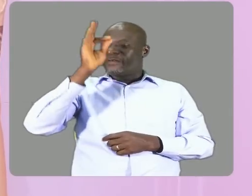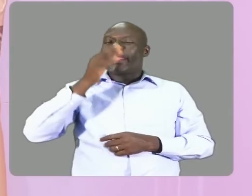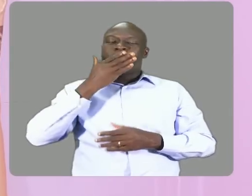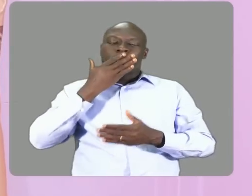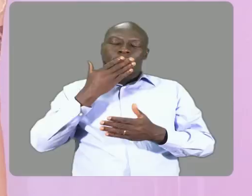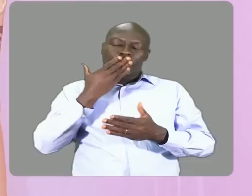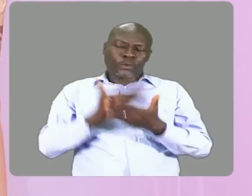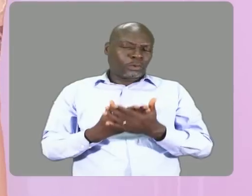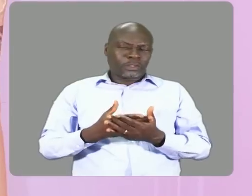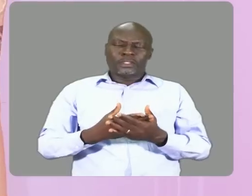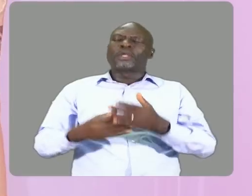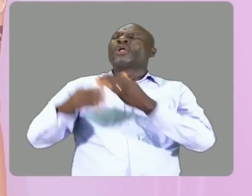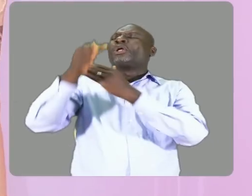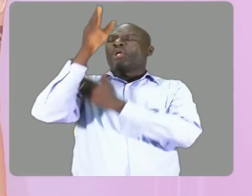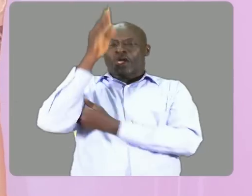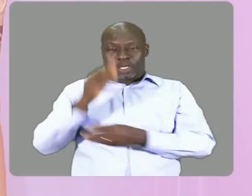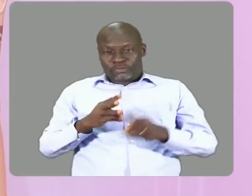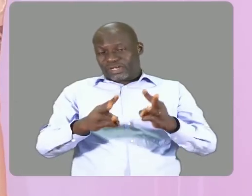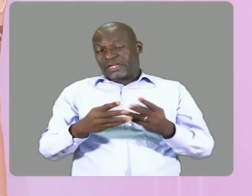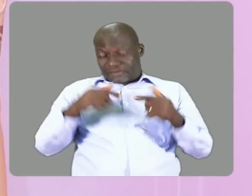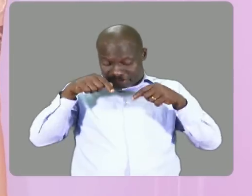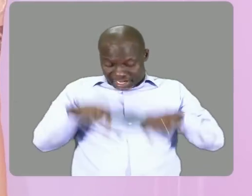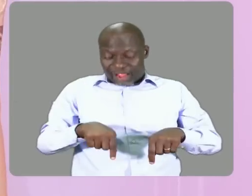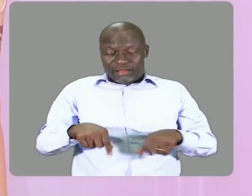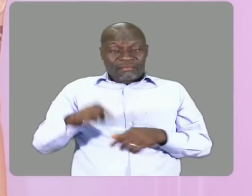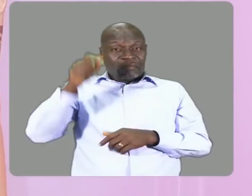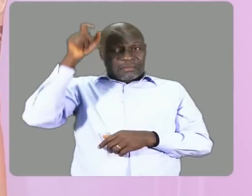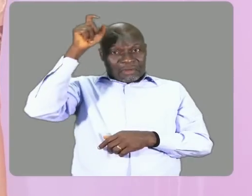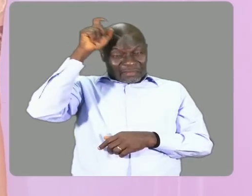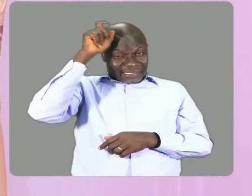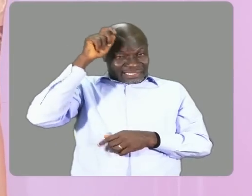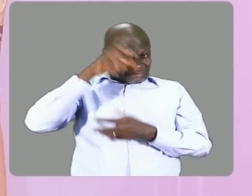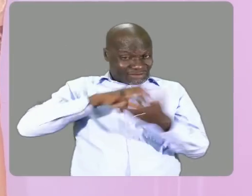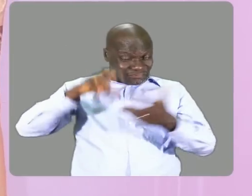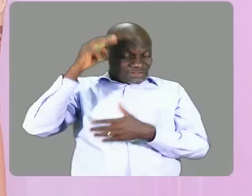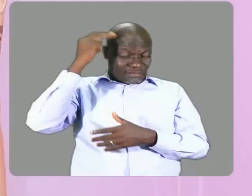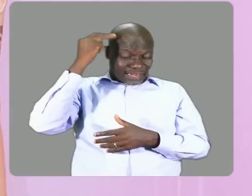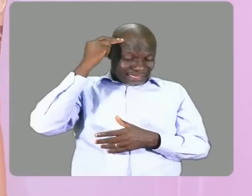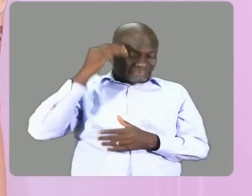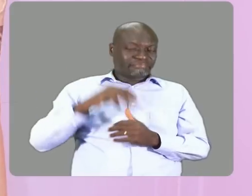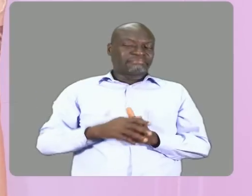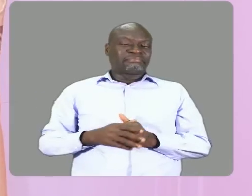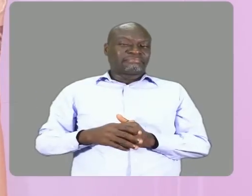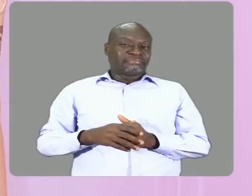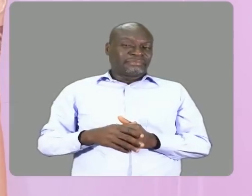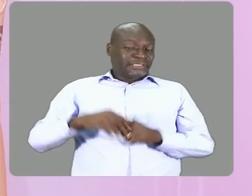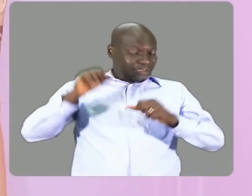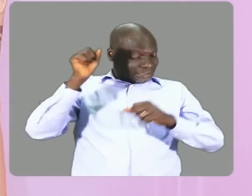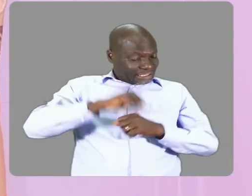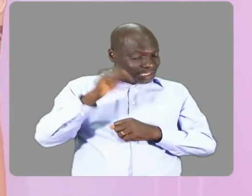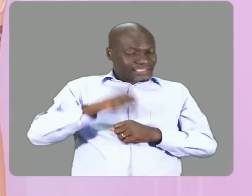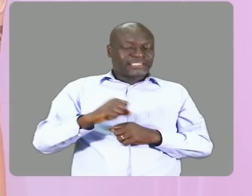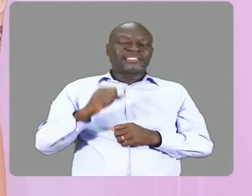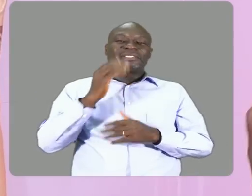nyada. Make us say obonsamo dadao. Obi ye ede ne nkwa akotwa so. Obi